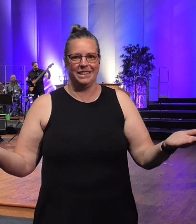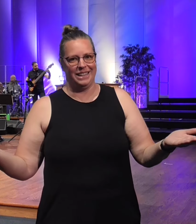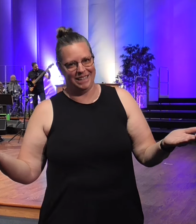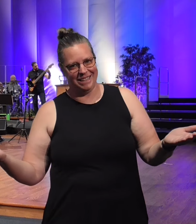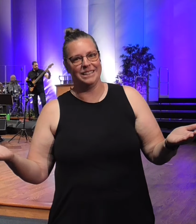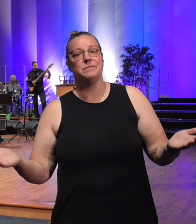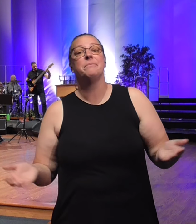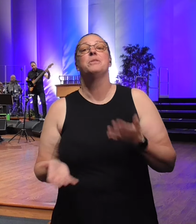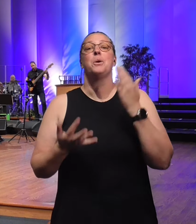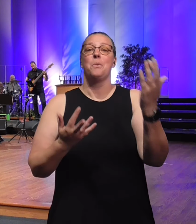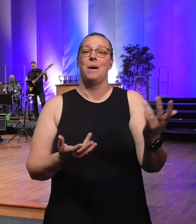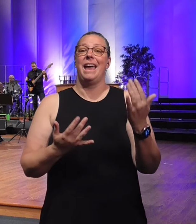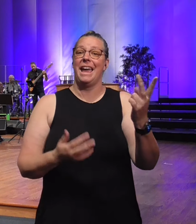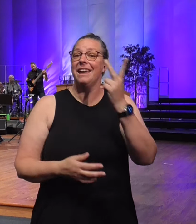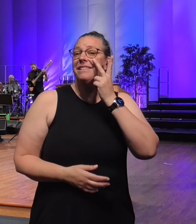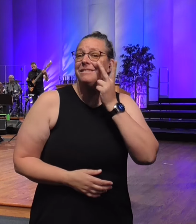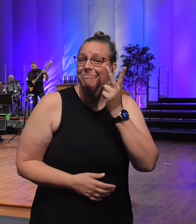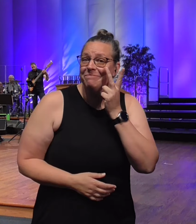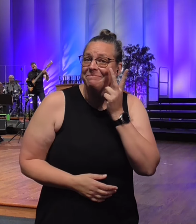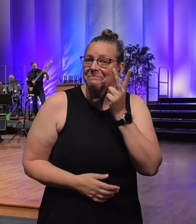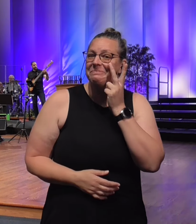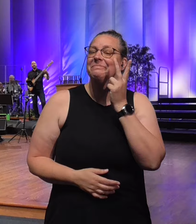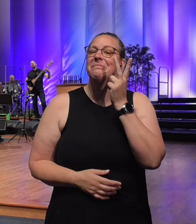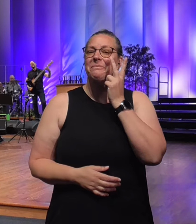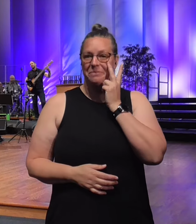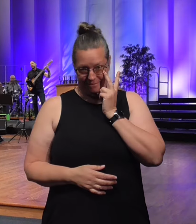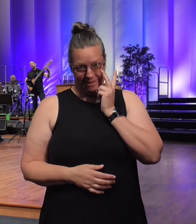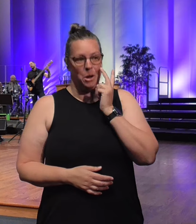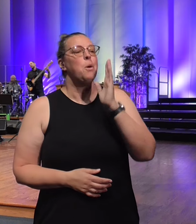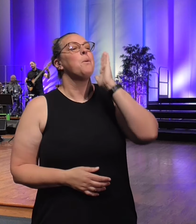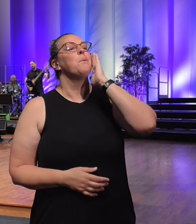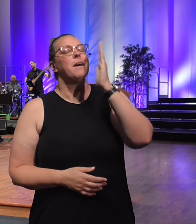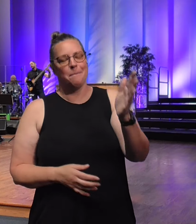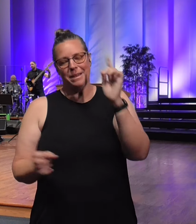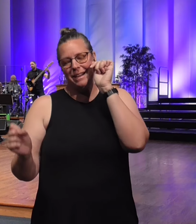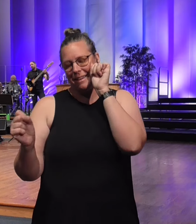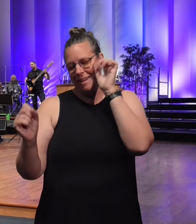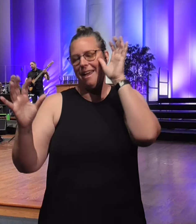unfolding. Just you wait and see, and you will be